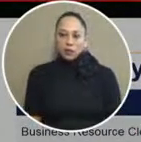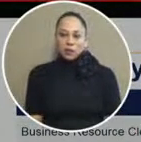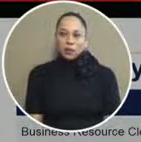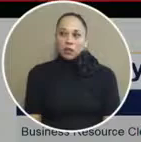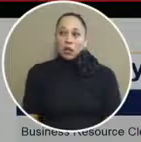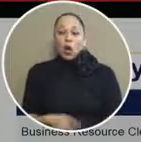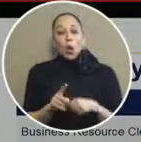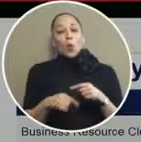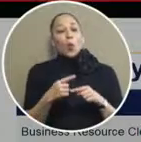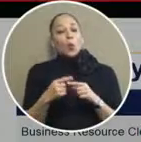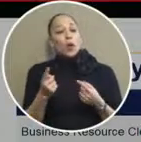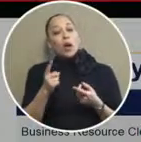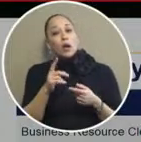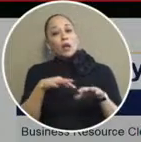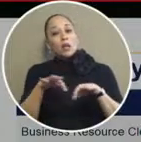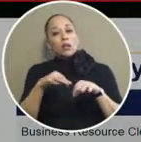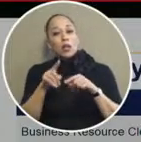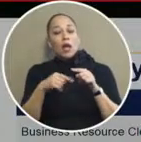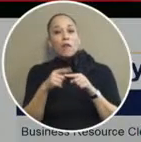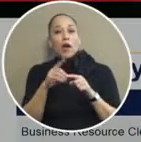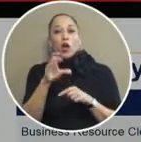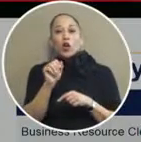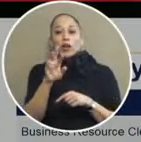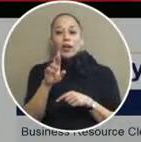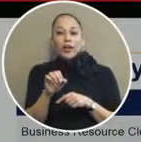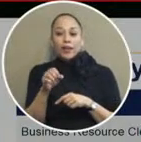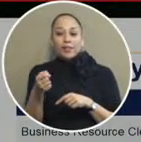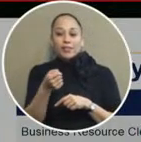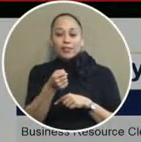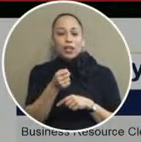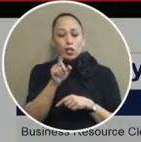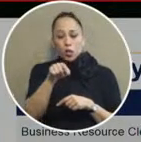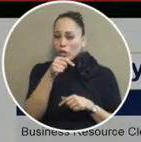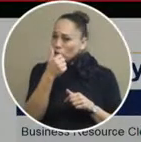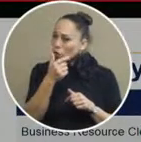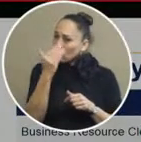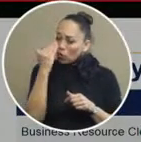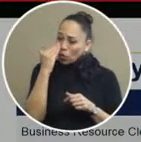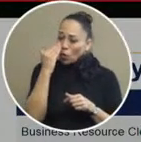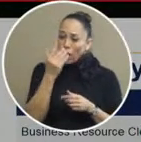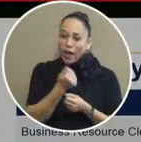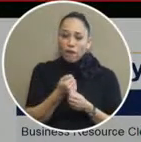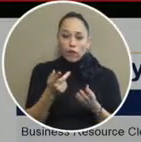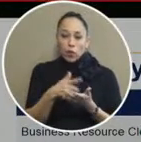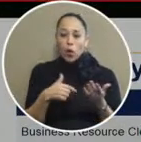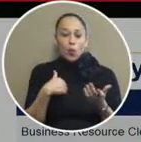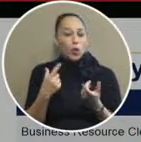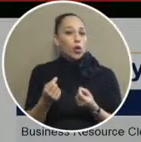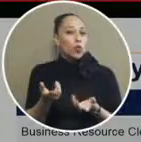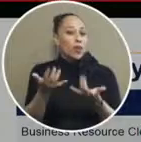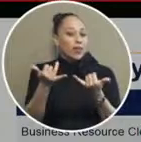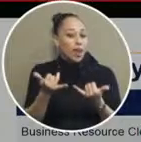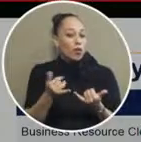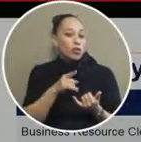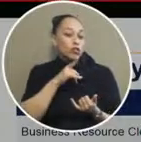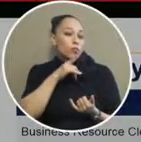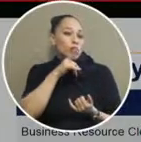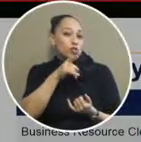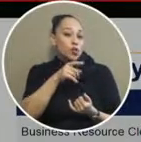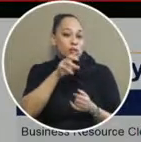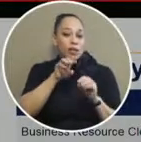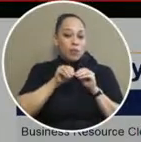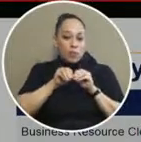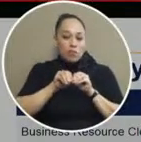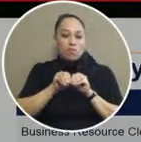And so when we talk about the CARES allocation, keep in mind that everything that we're doing right now, we need to make sure that it's going to be